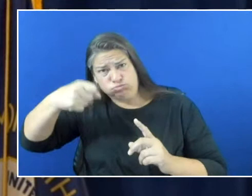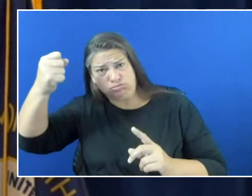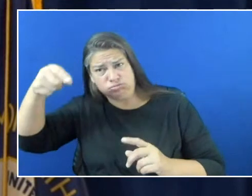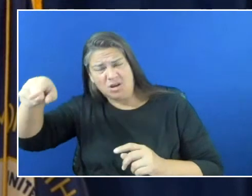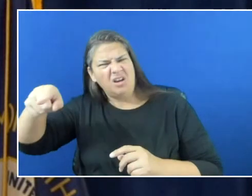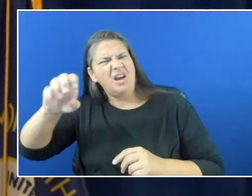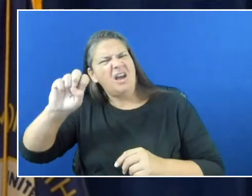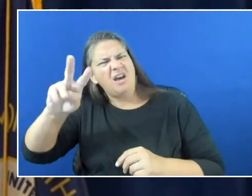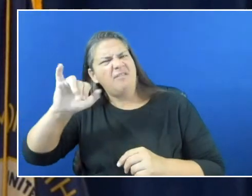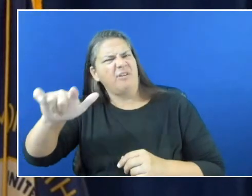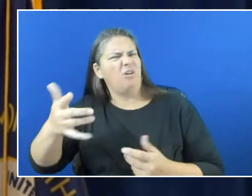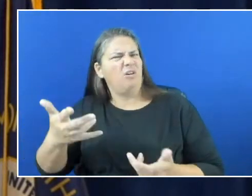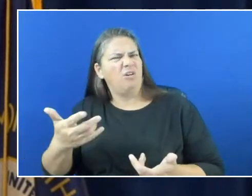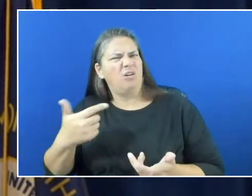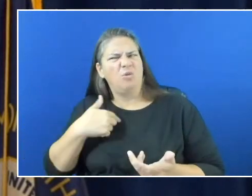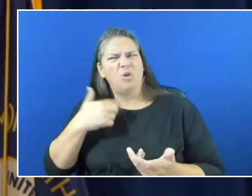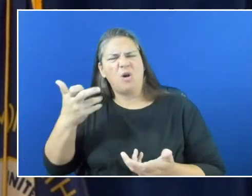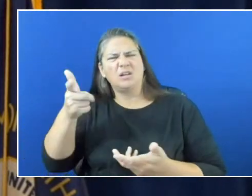off the streets, but